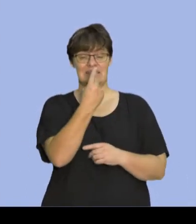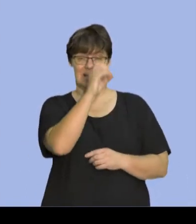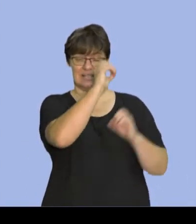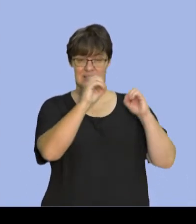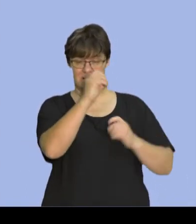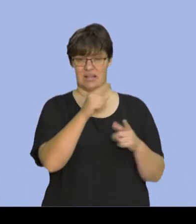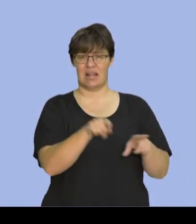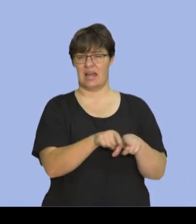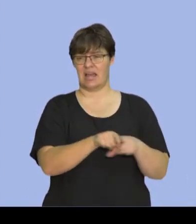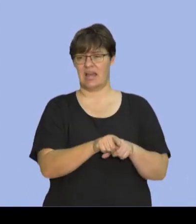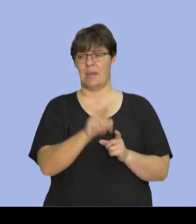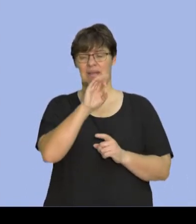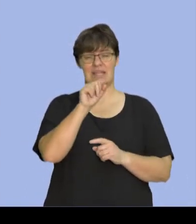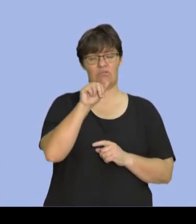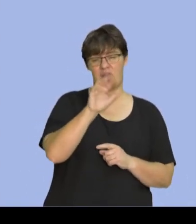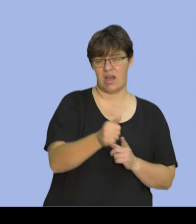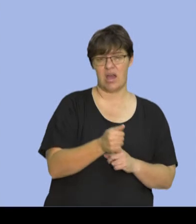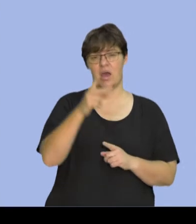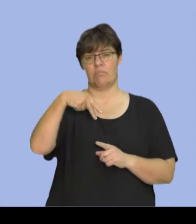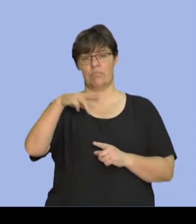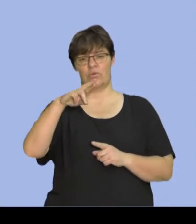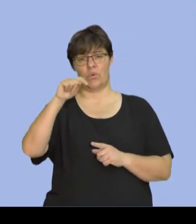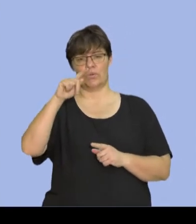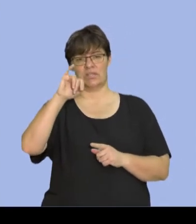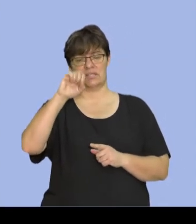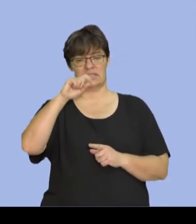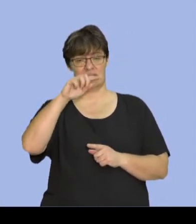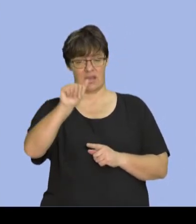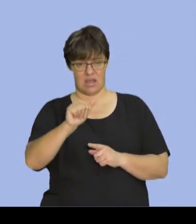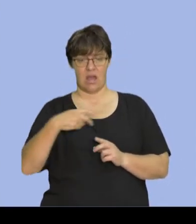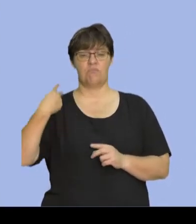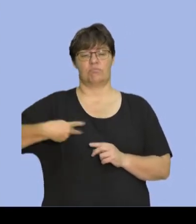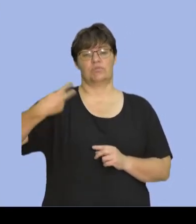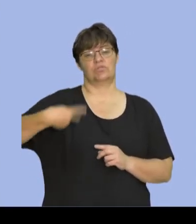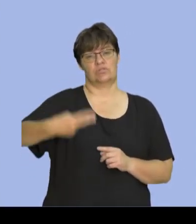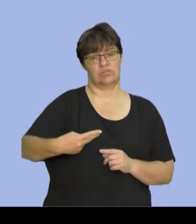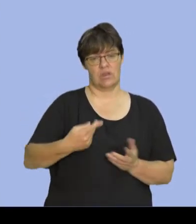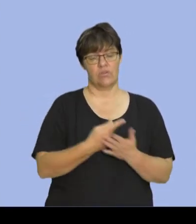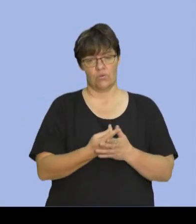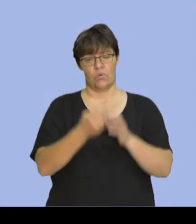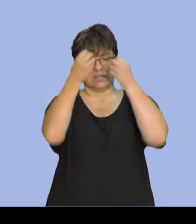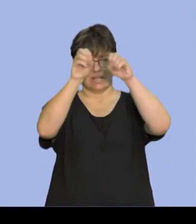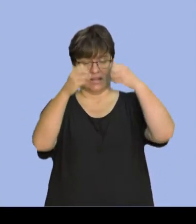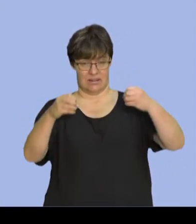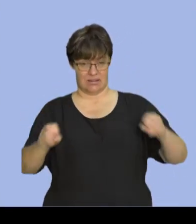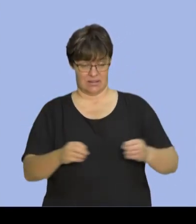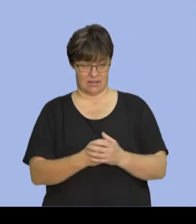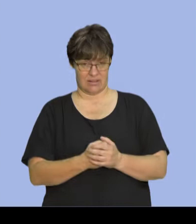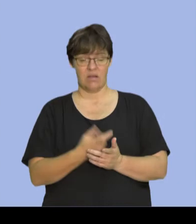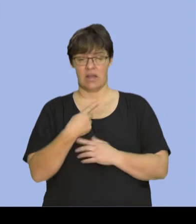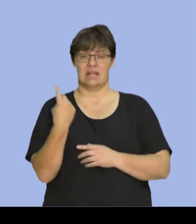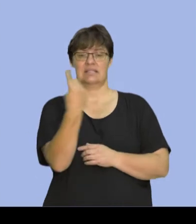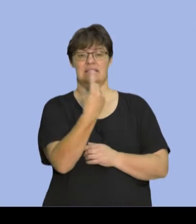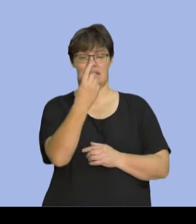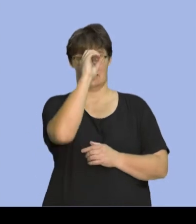single-cell organisms such as bacteria and protista can basically reproduce by cell division where